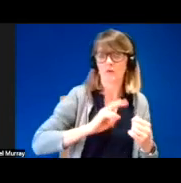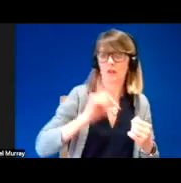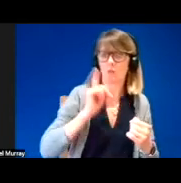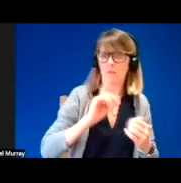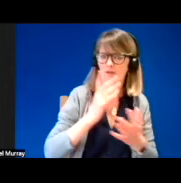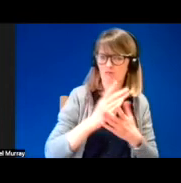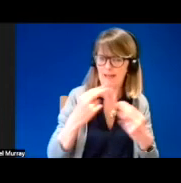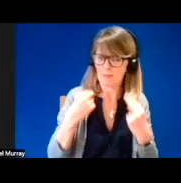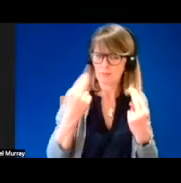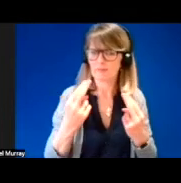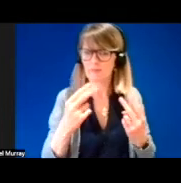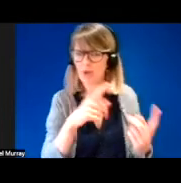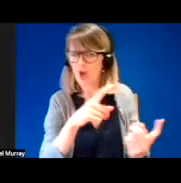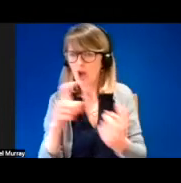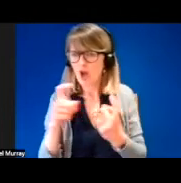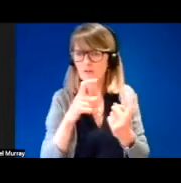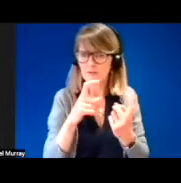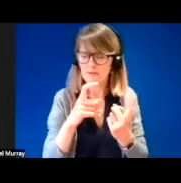and taken seriously.